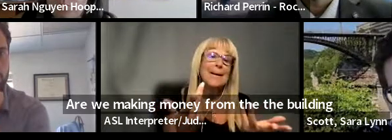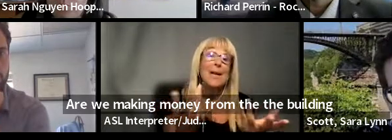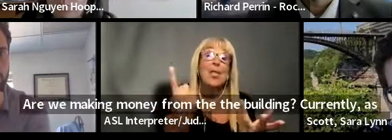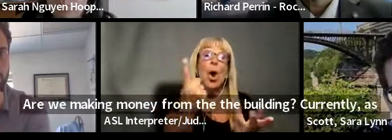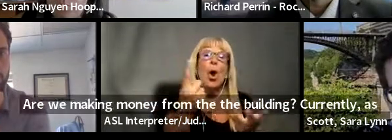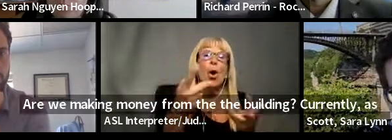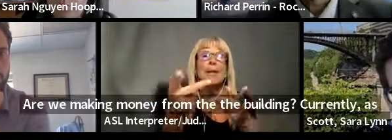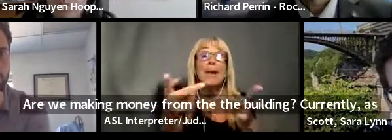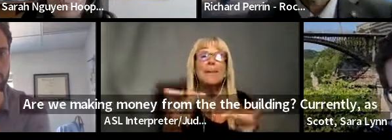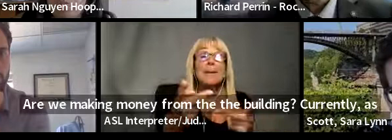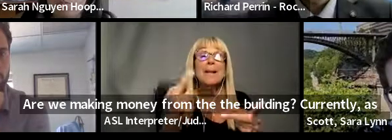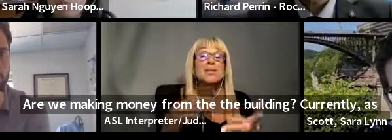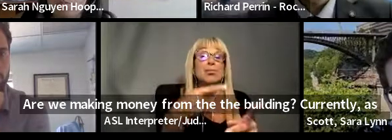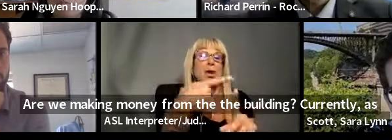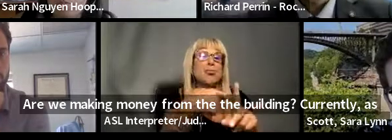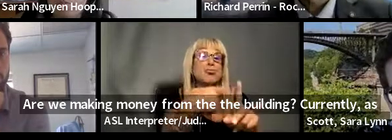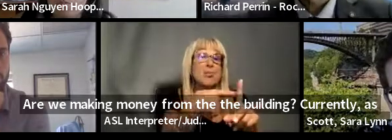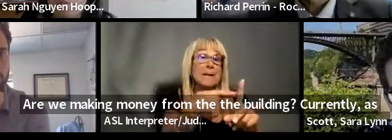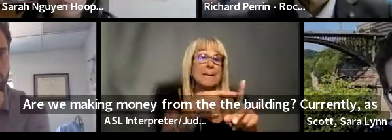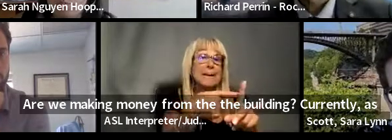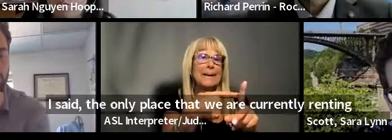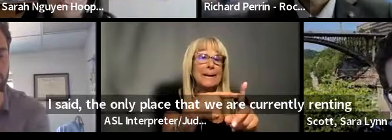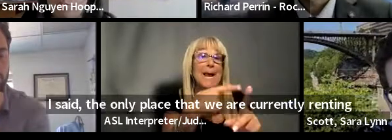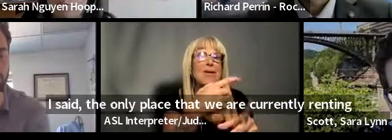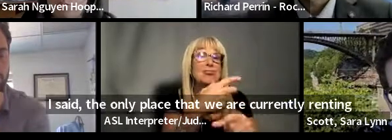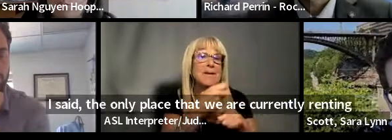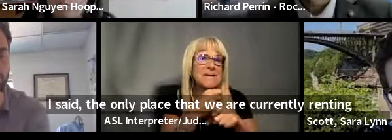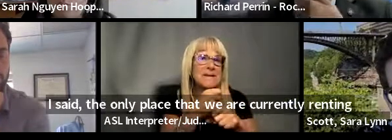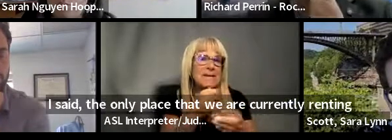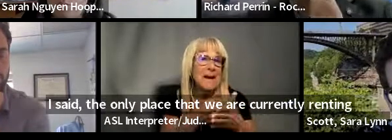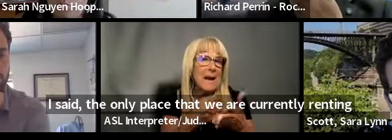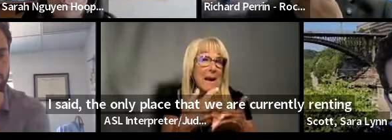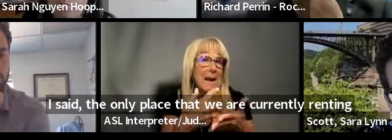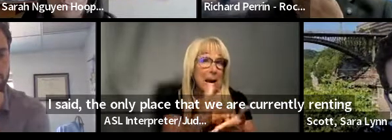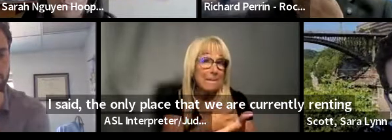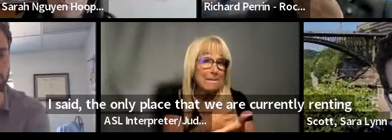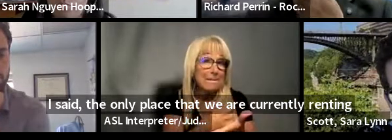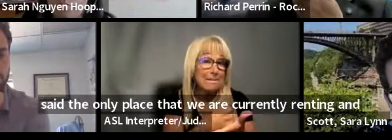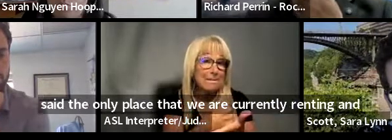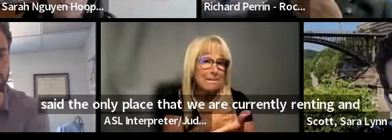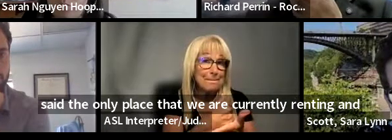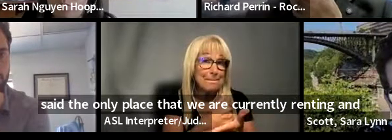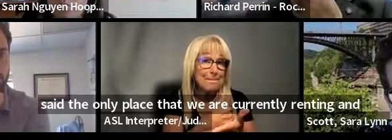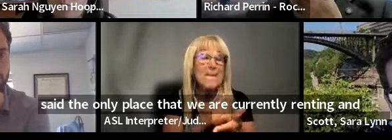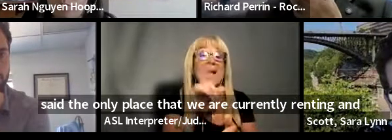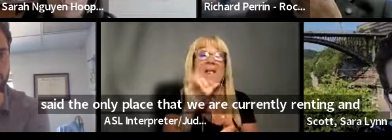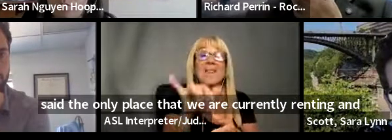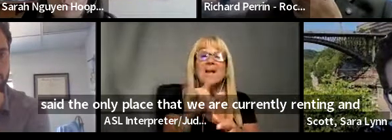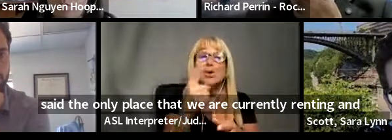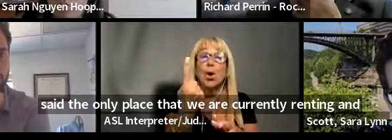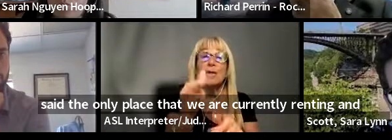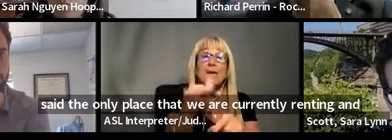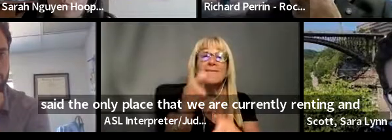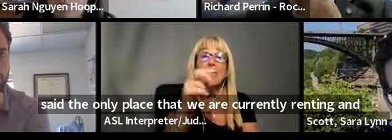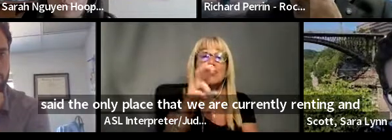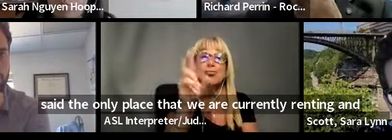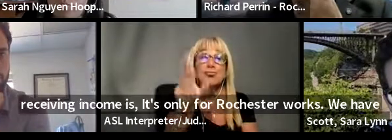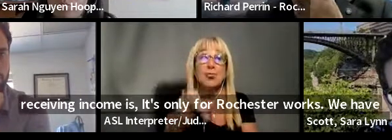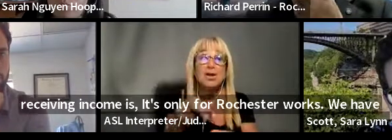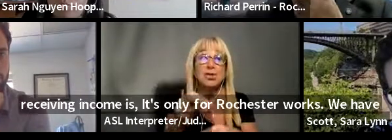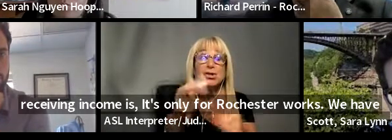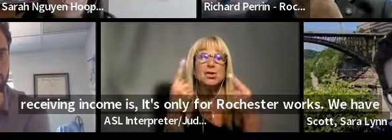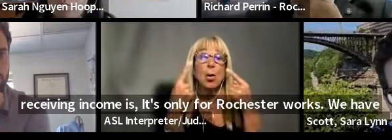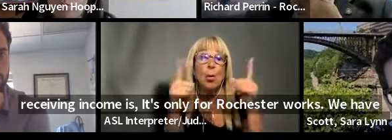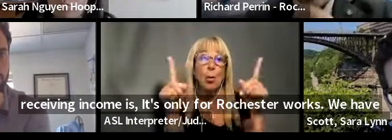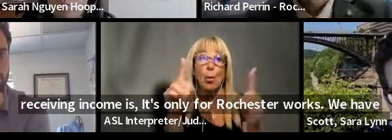are currently renting and receiving income is only from Rochester Works. We have a number of